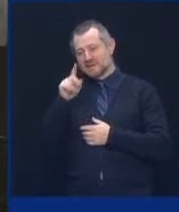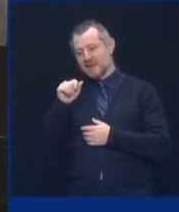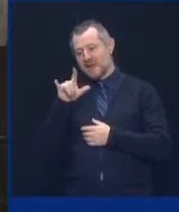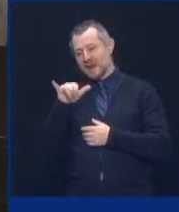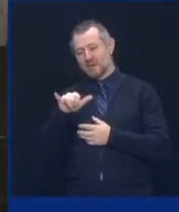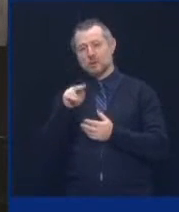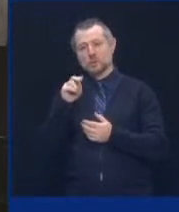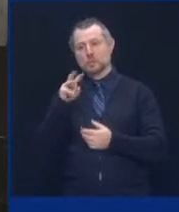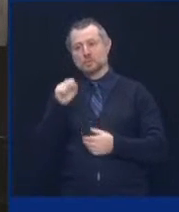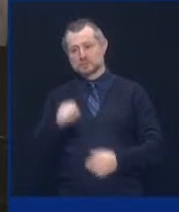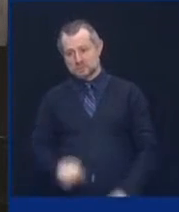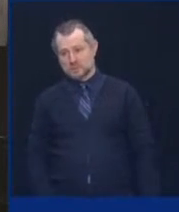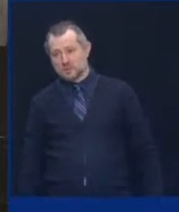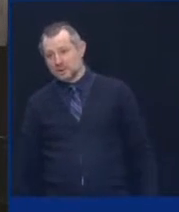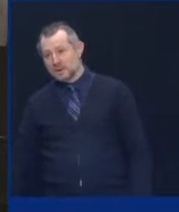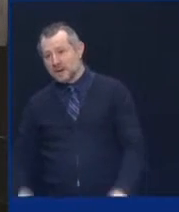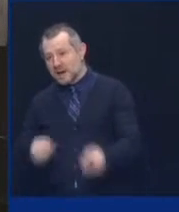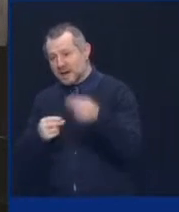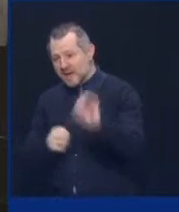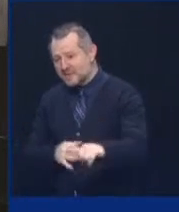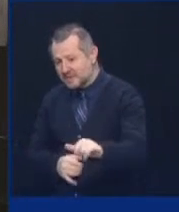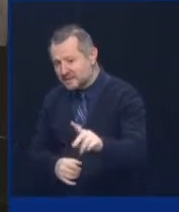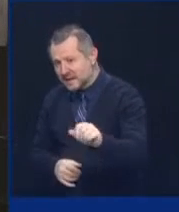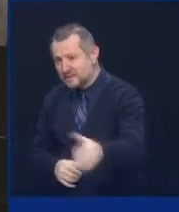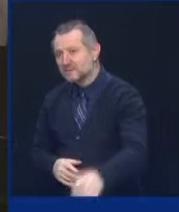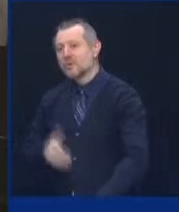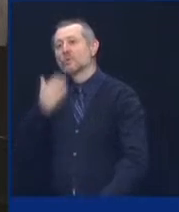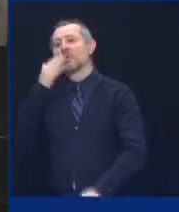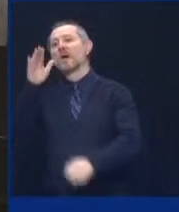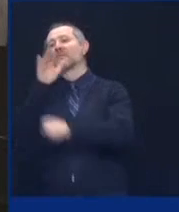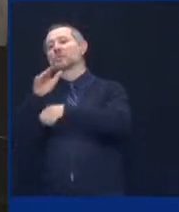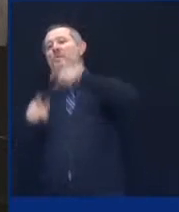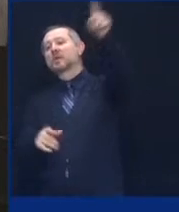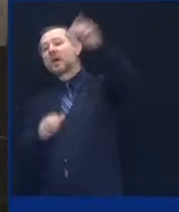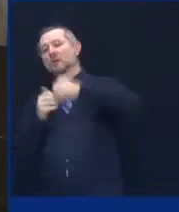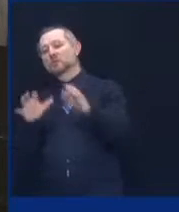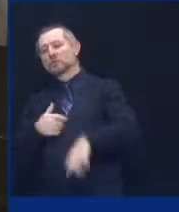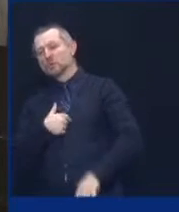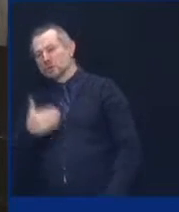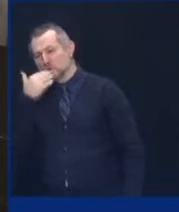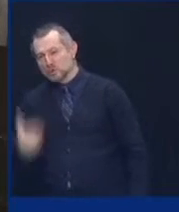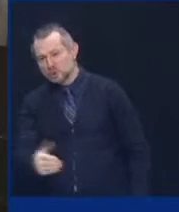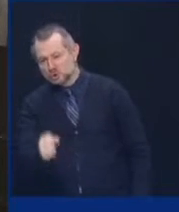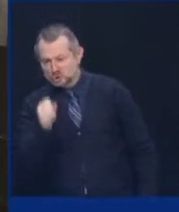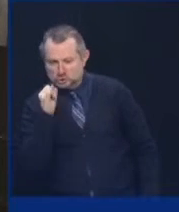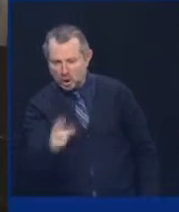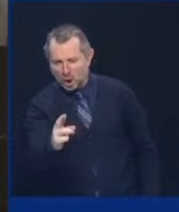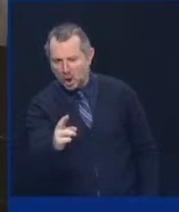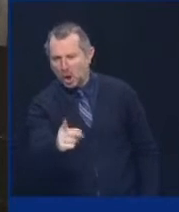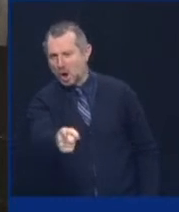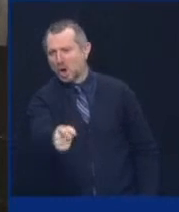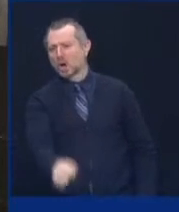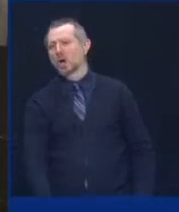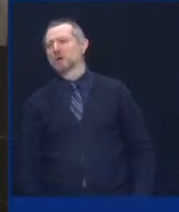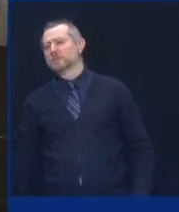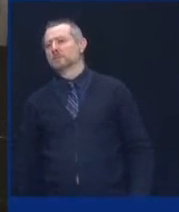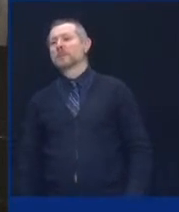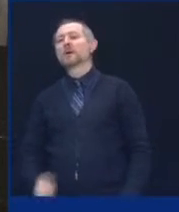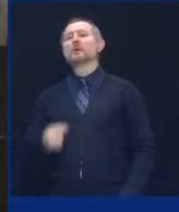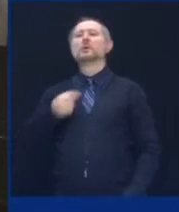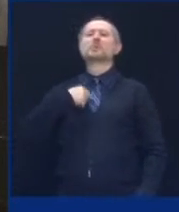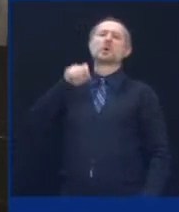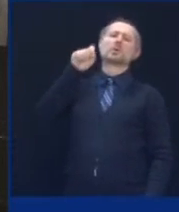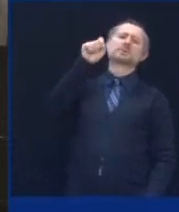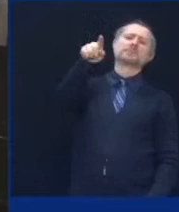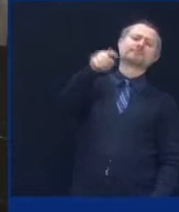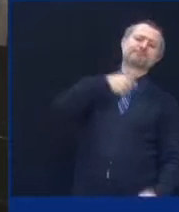Dennis. Good afternoon, Governor. How are you? Good, sir. So I have 2 questions. First is, can you talk about the